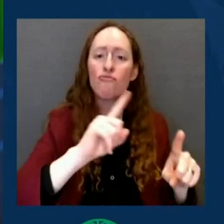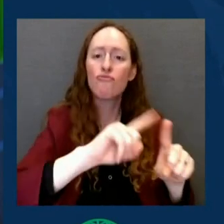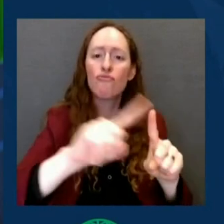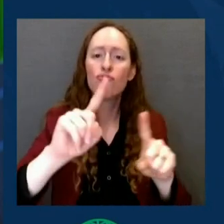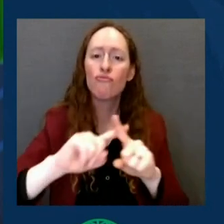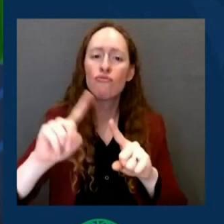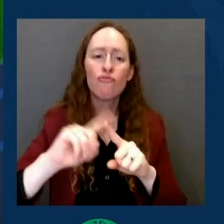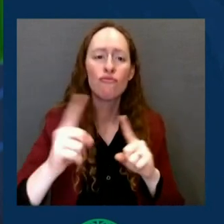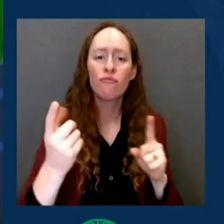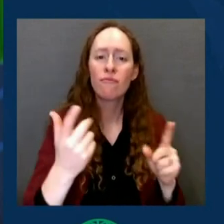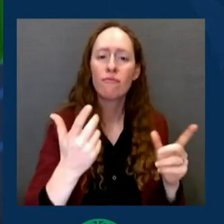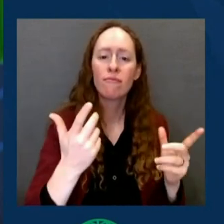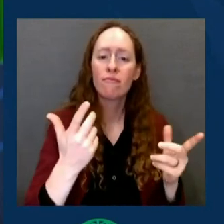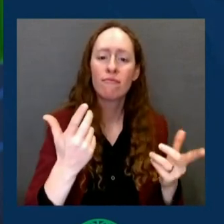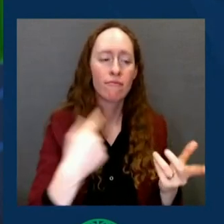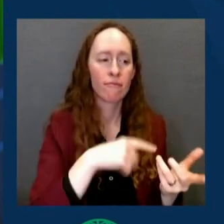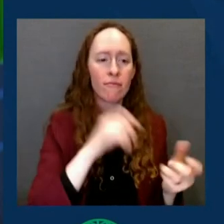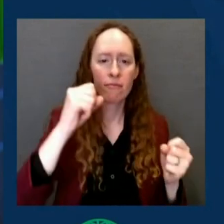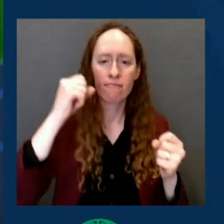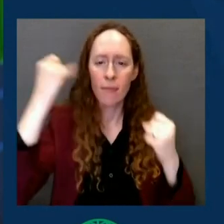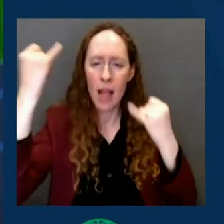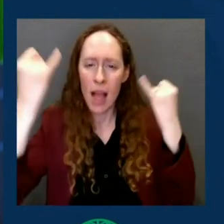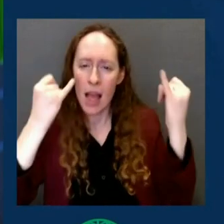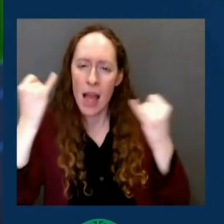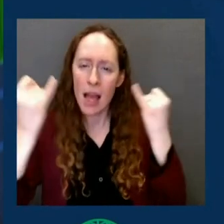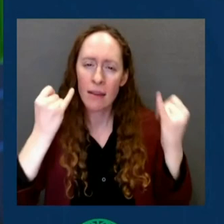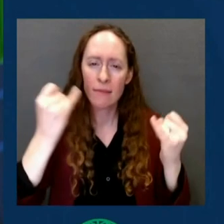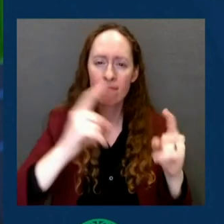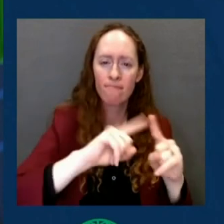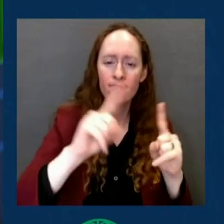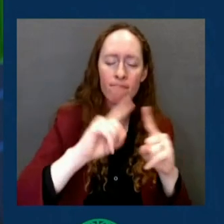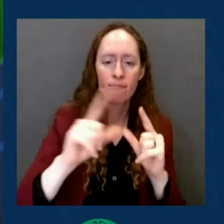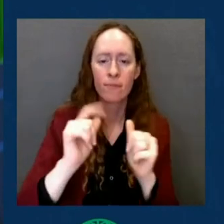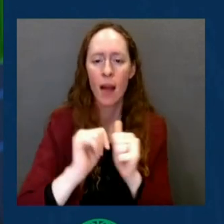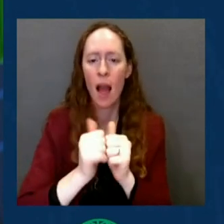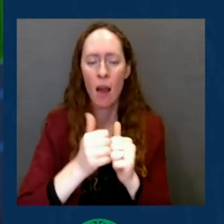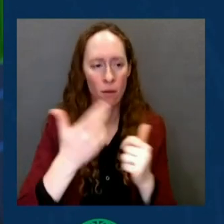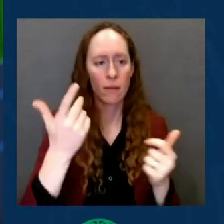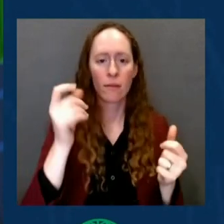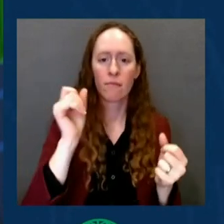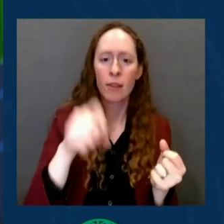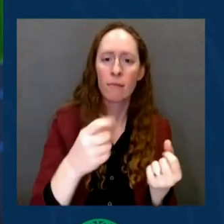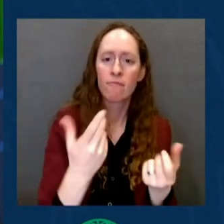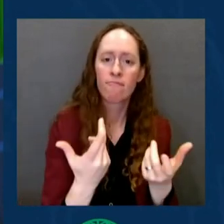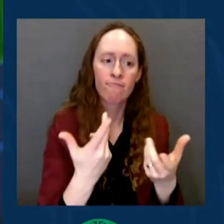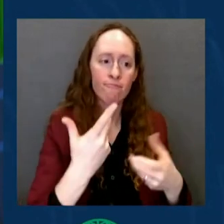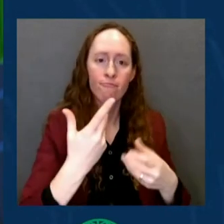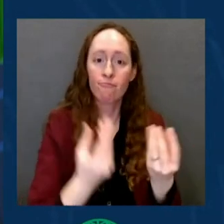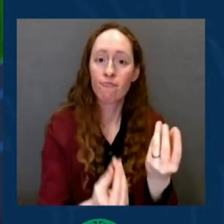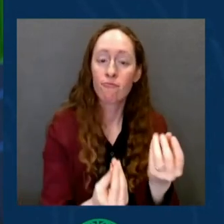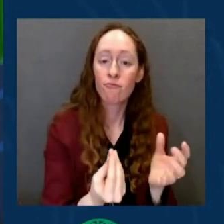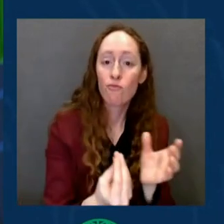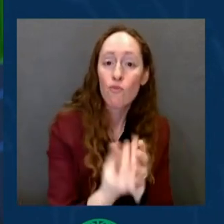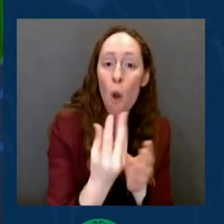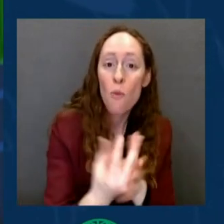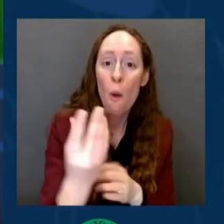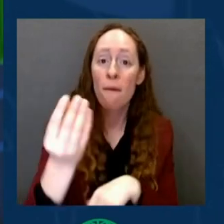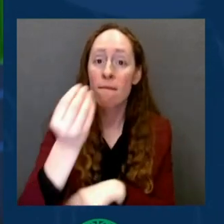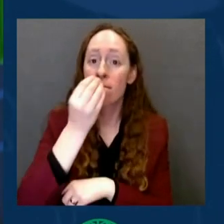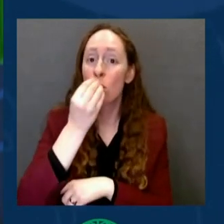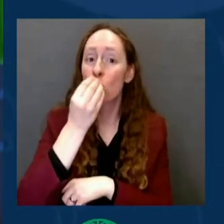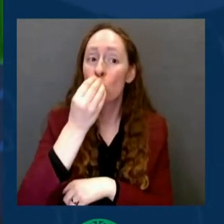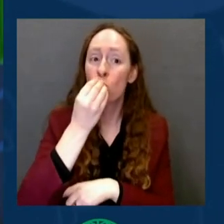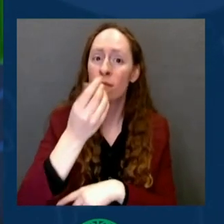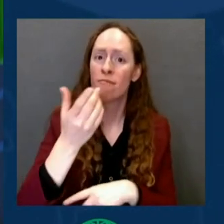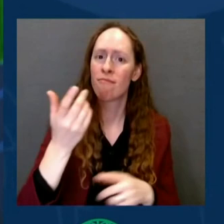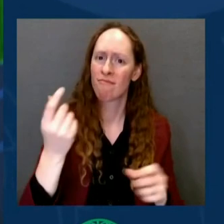joint statement on food security, which will be released at the end of the summit, is a good action